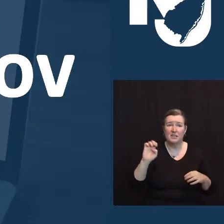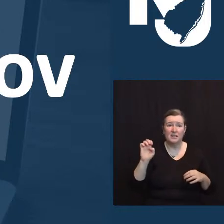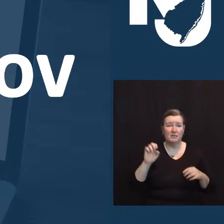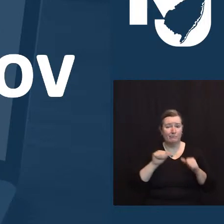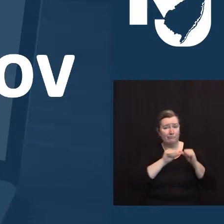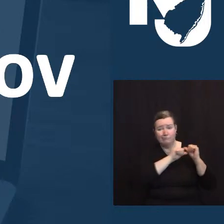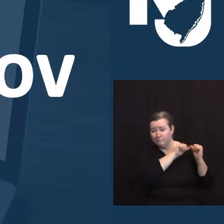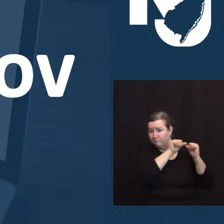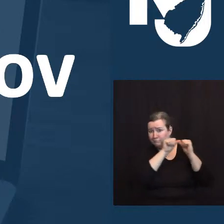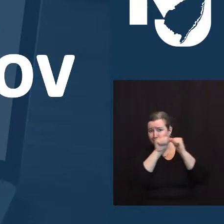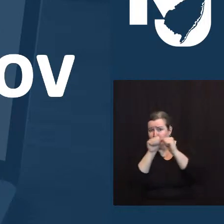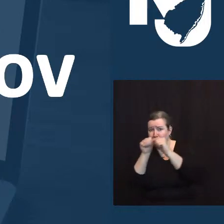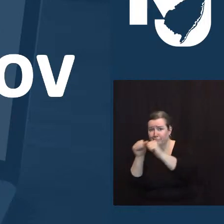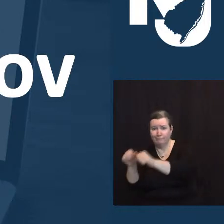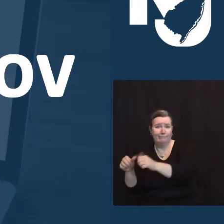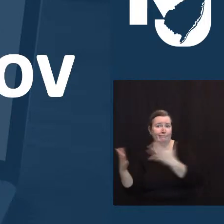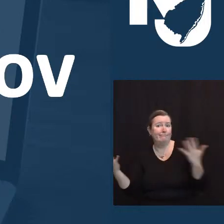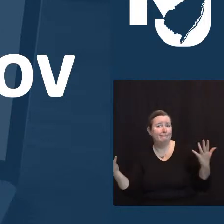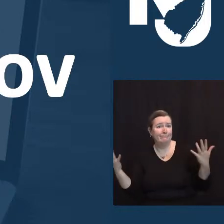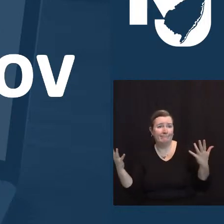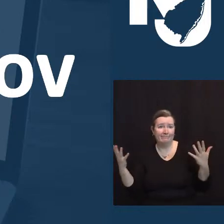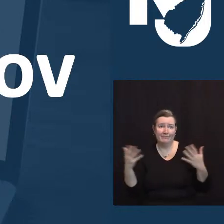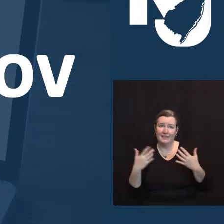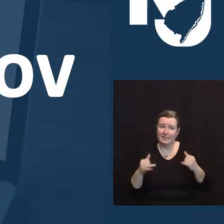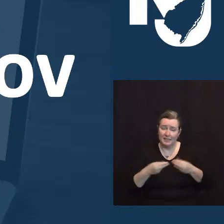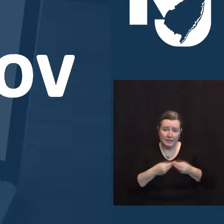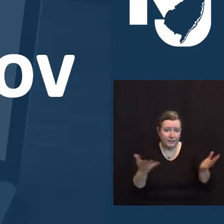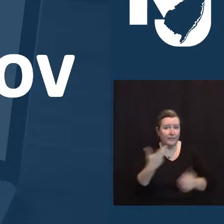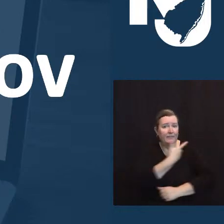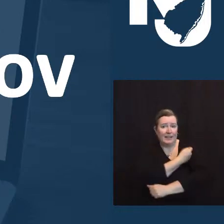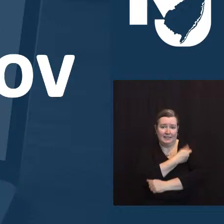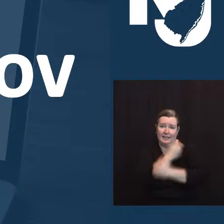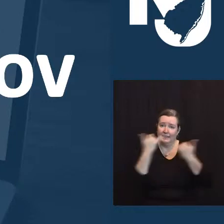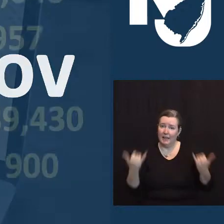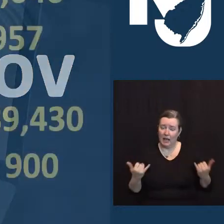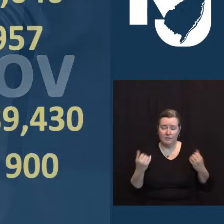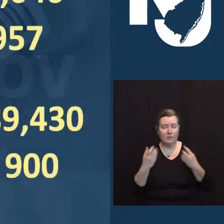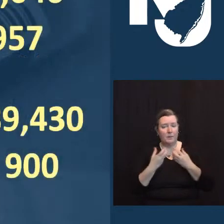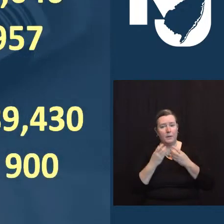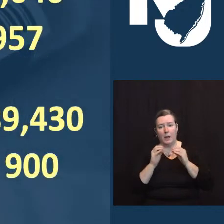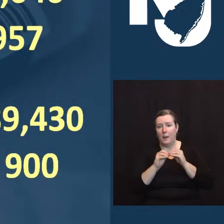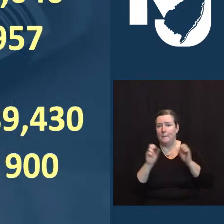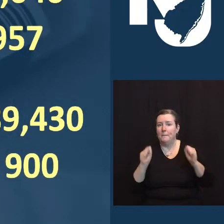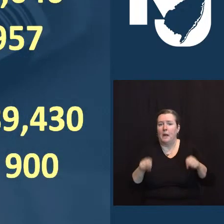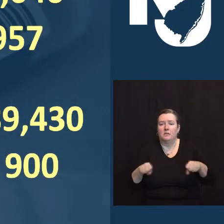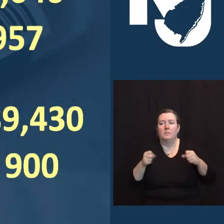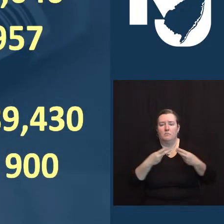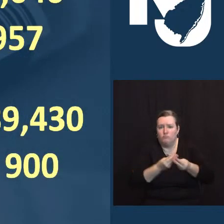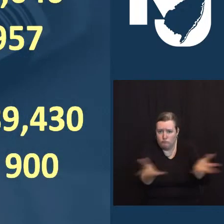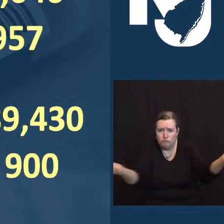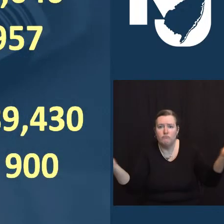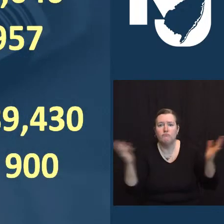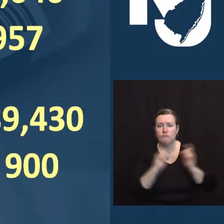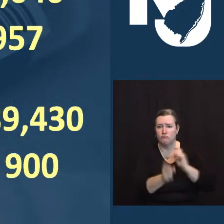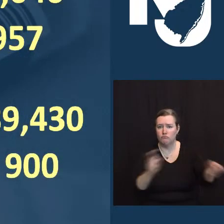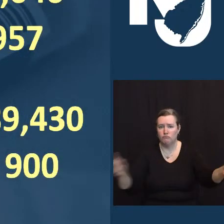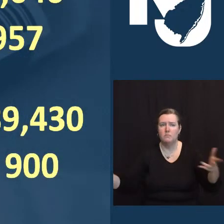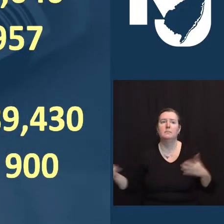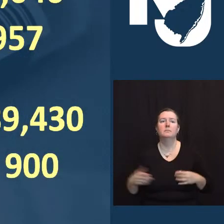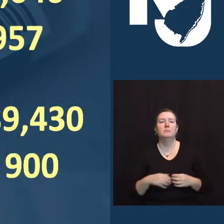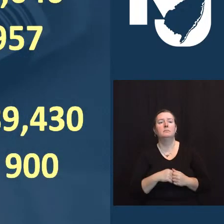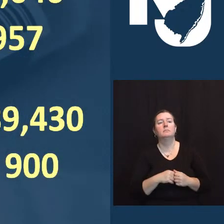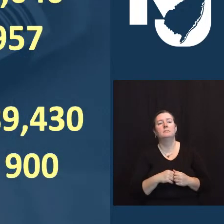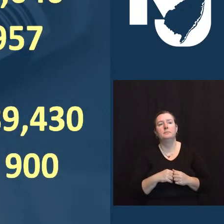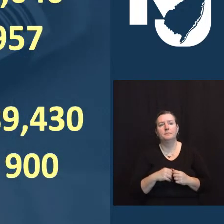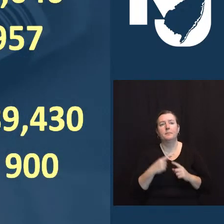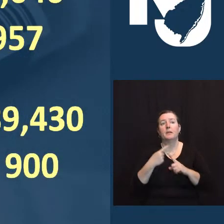vaccines to as many people as we possibly can do. Over the past 12 months, just under 800,000, if you add the